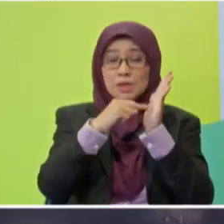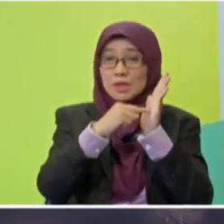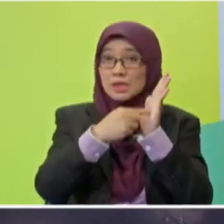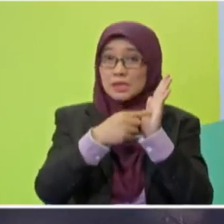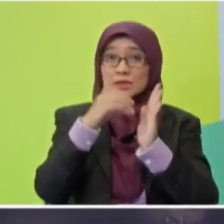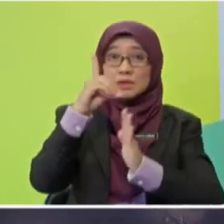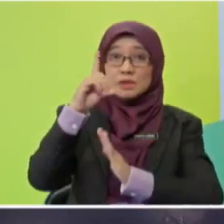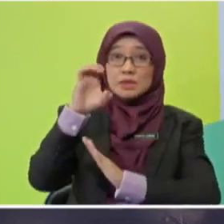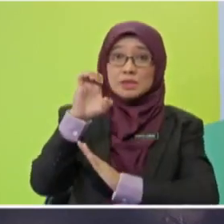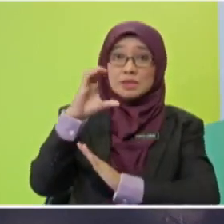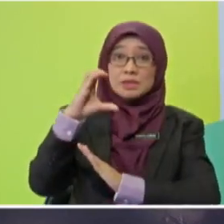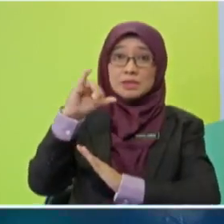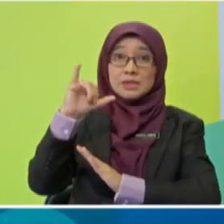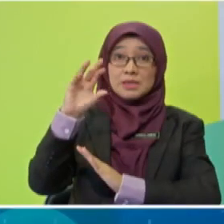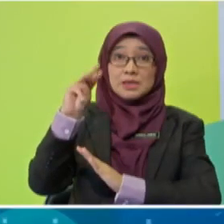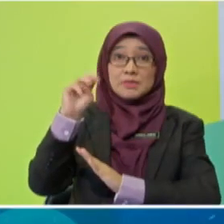So that's 16.5,